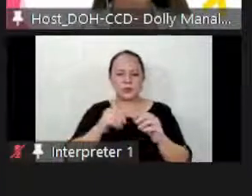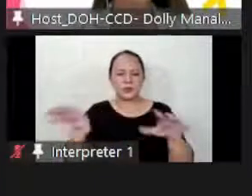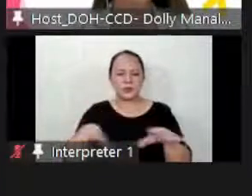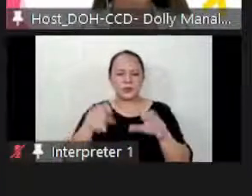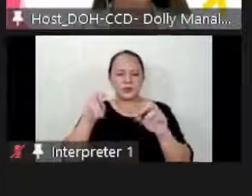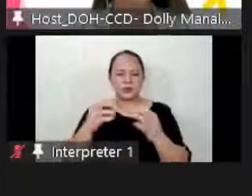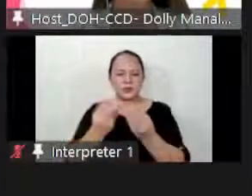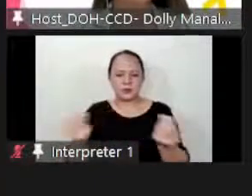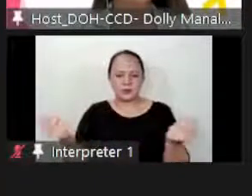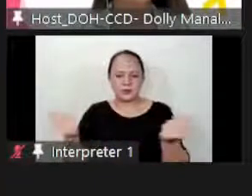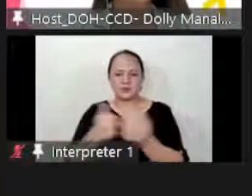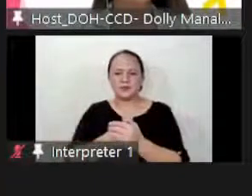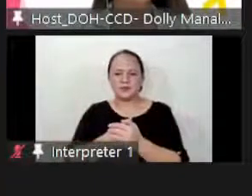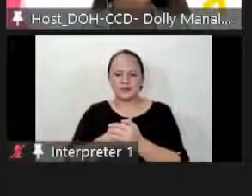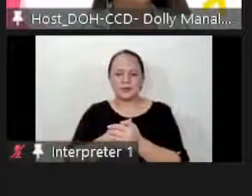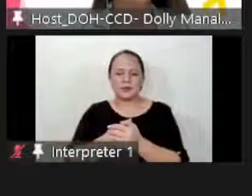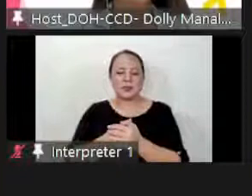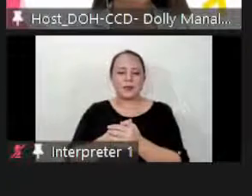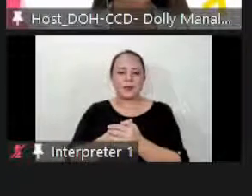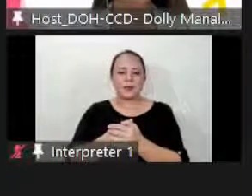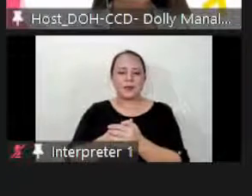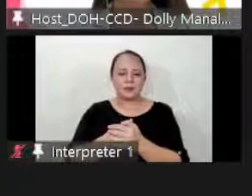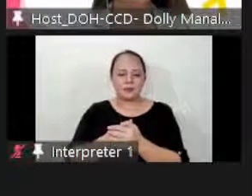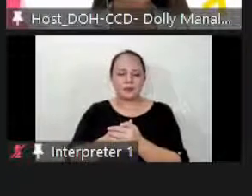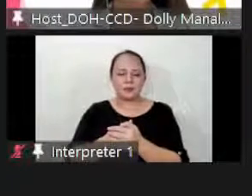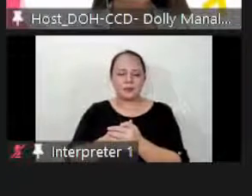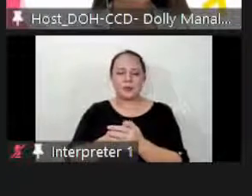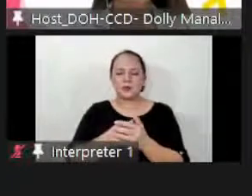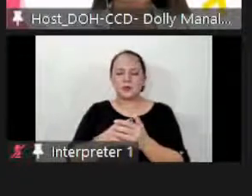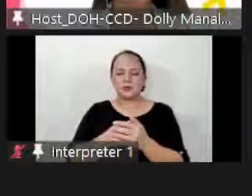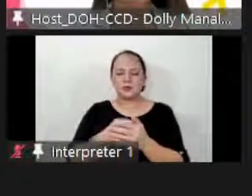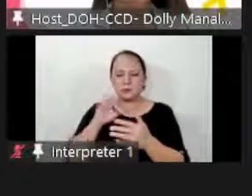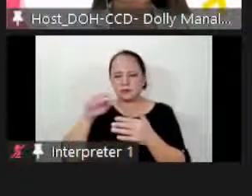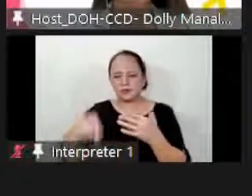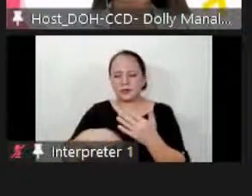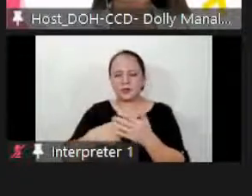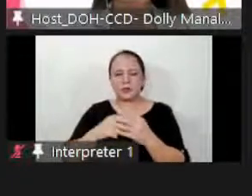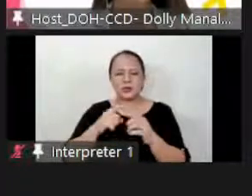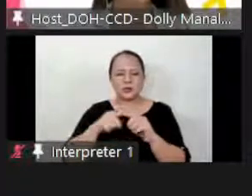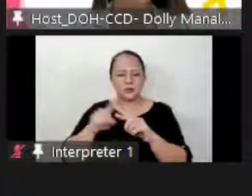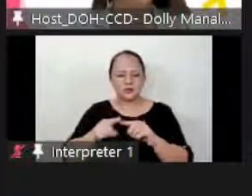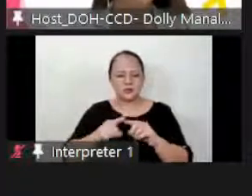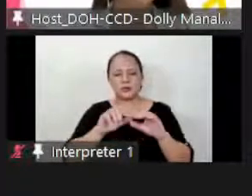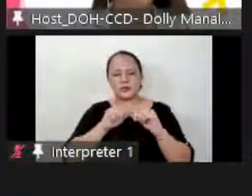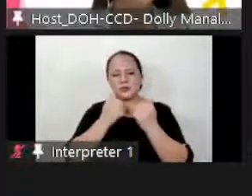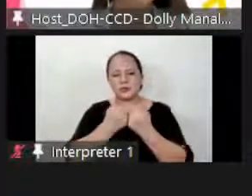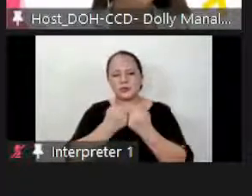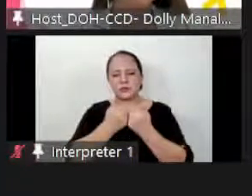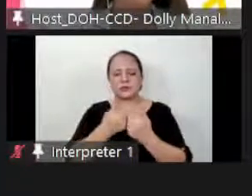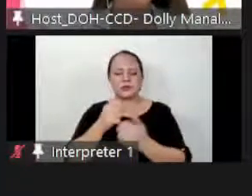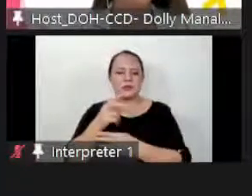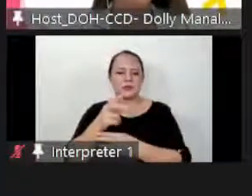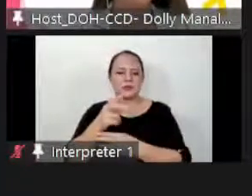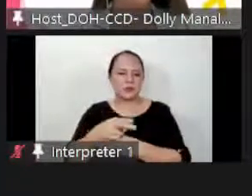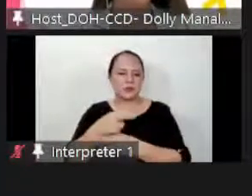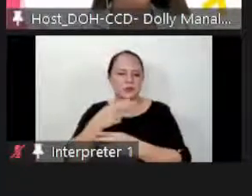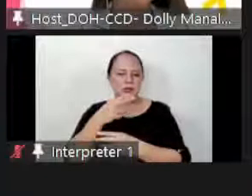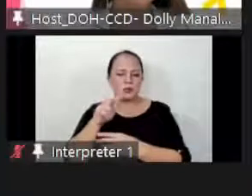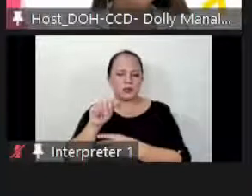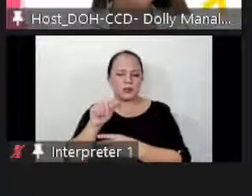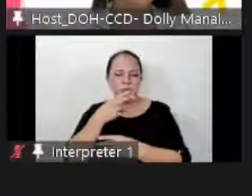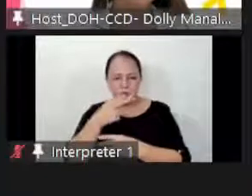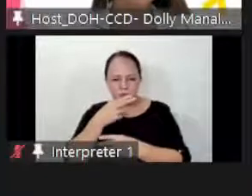addressed. The composition of Interagency Committee on Tobacco, or